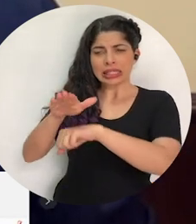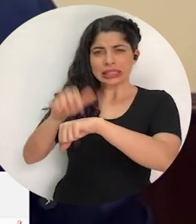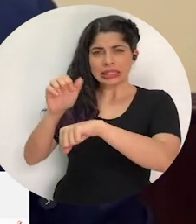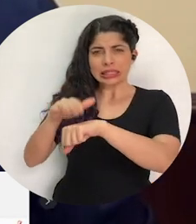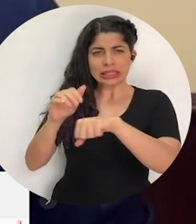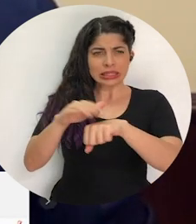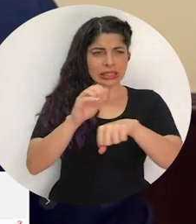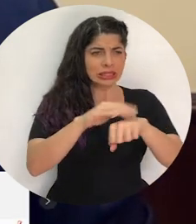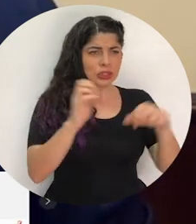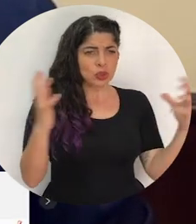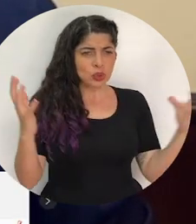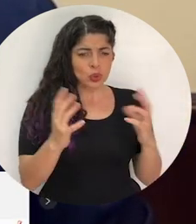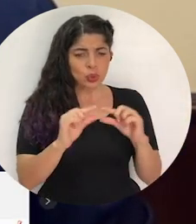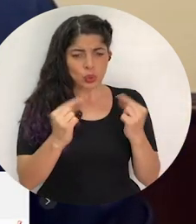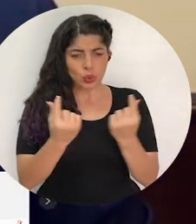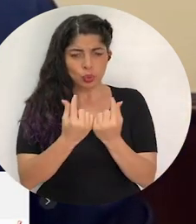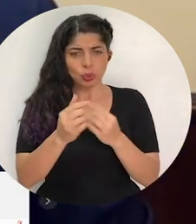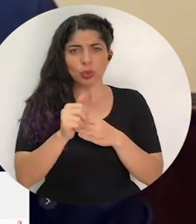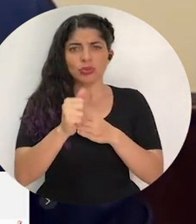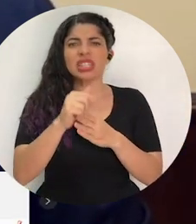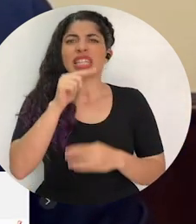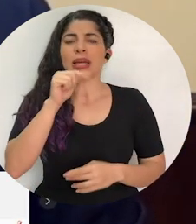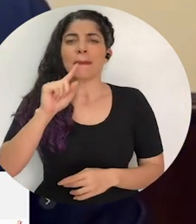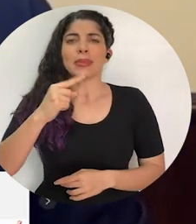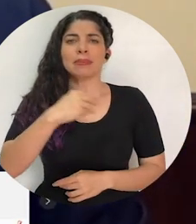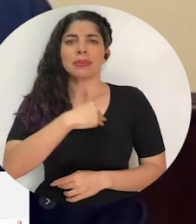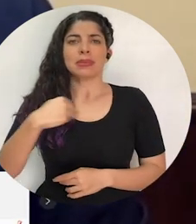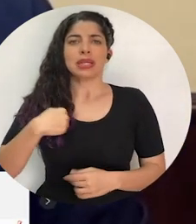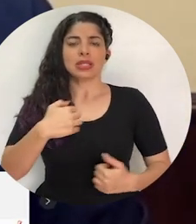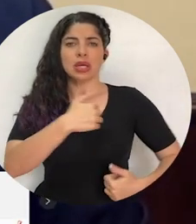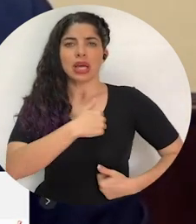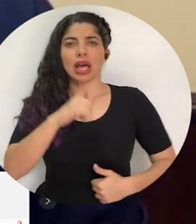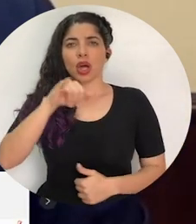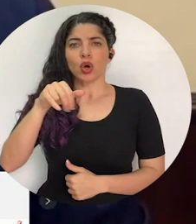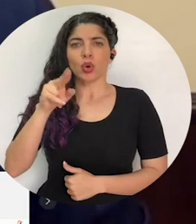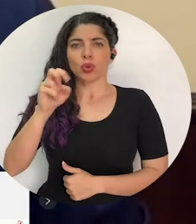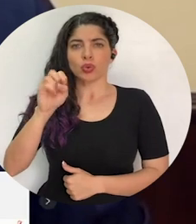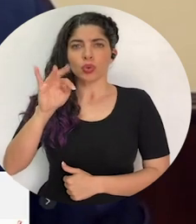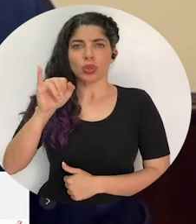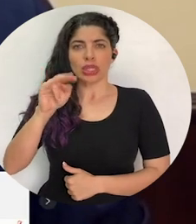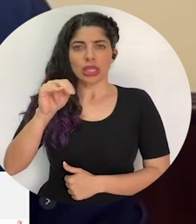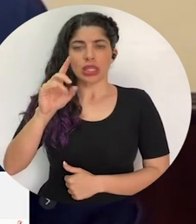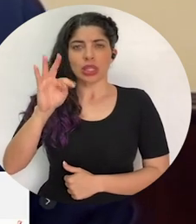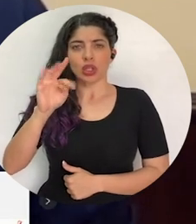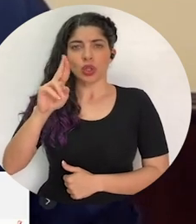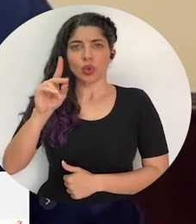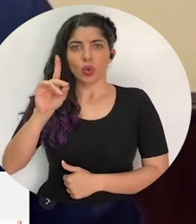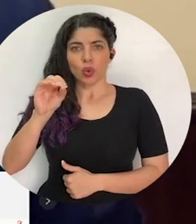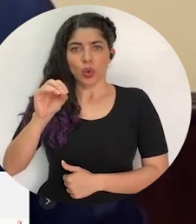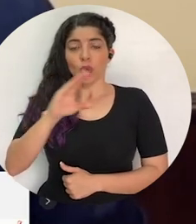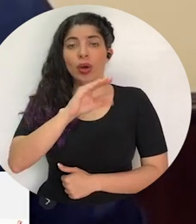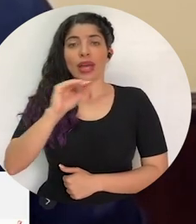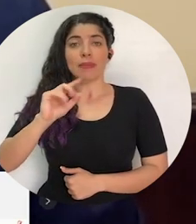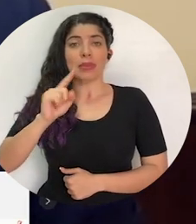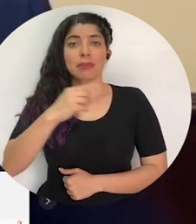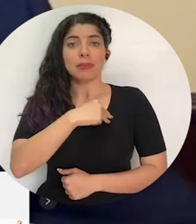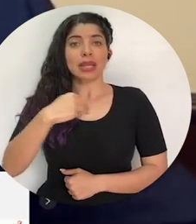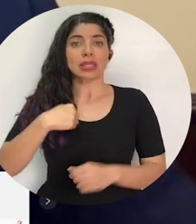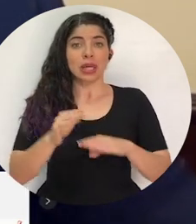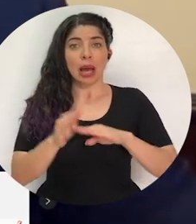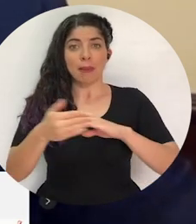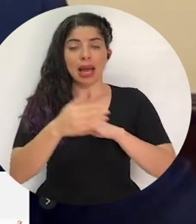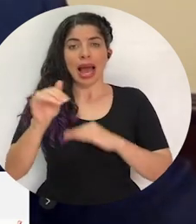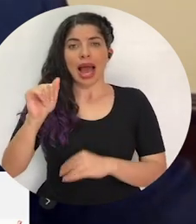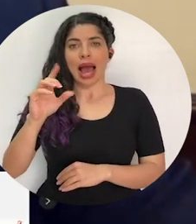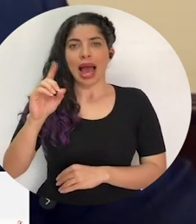group leading by Prime Minister of Canada, Justin Trudeau, and Prime Minister of Jamaica, Andrew